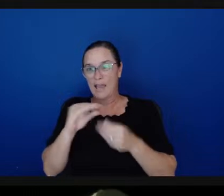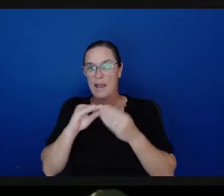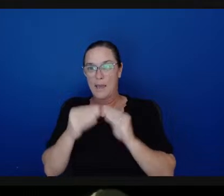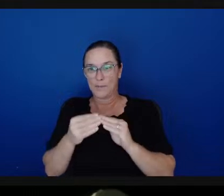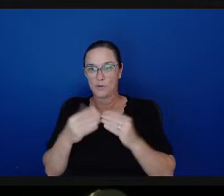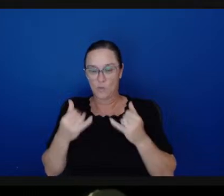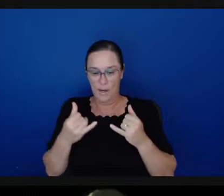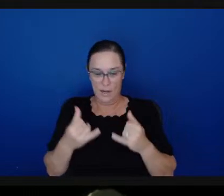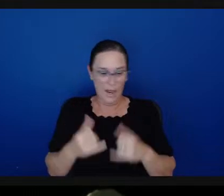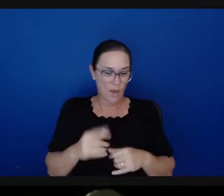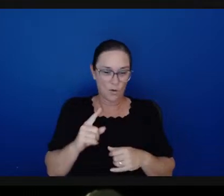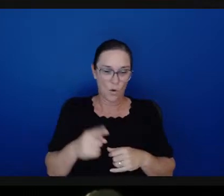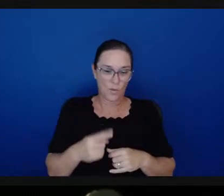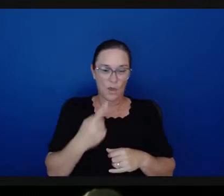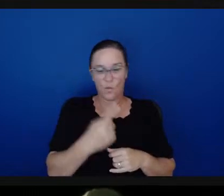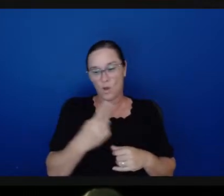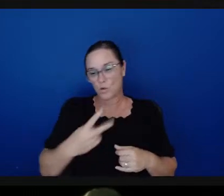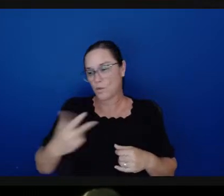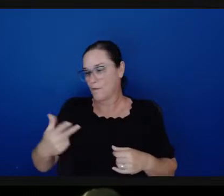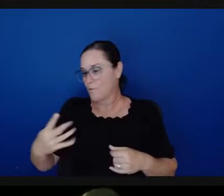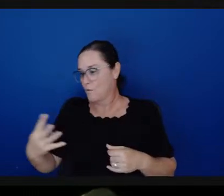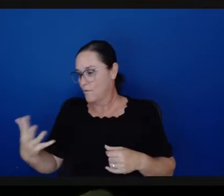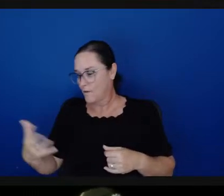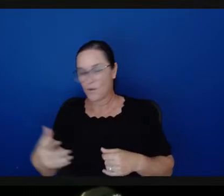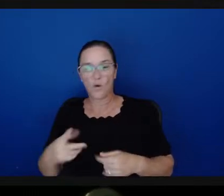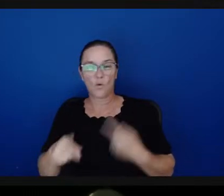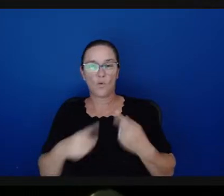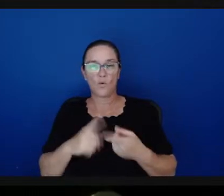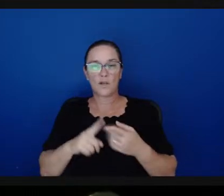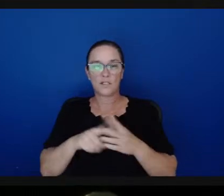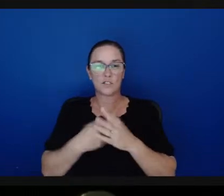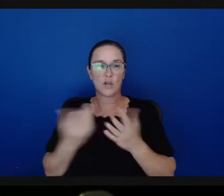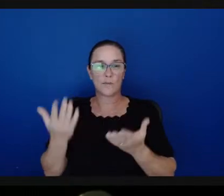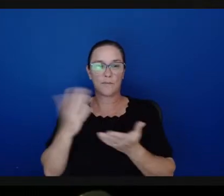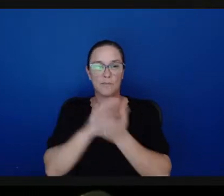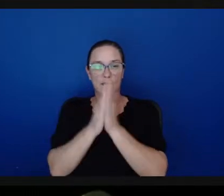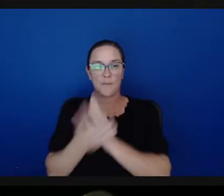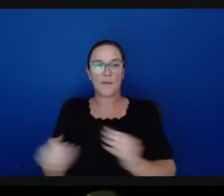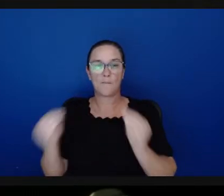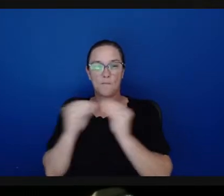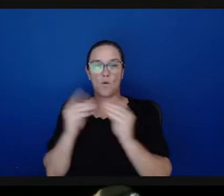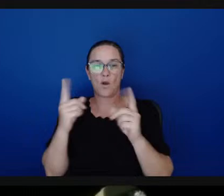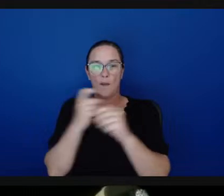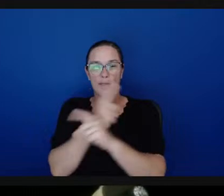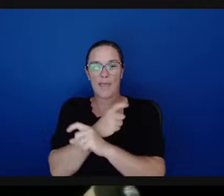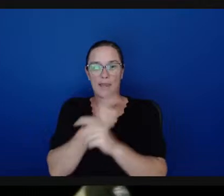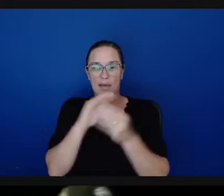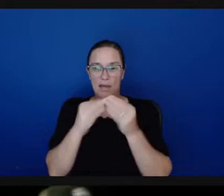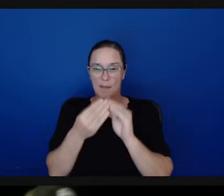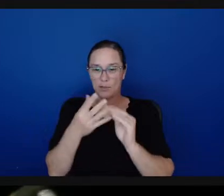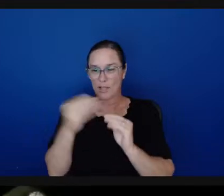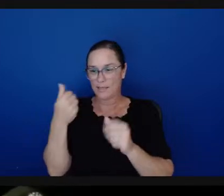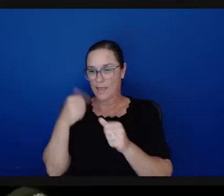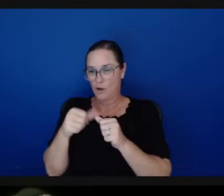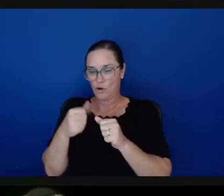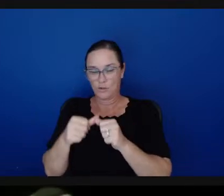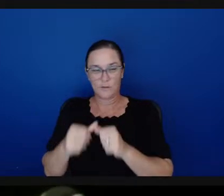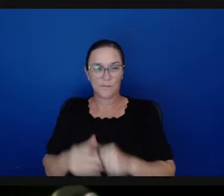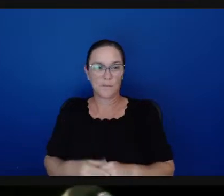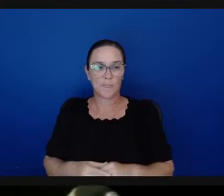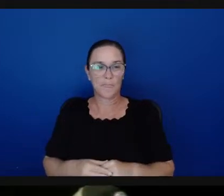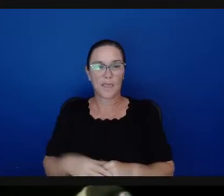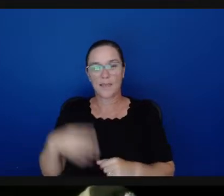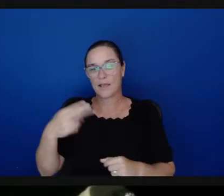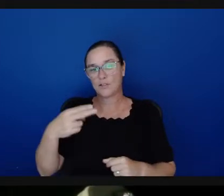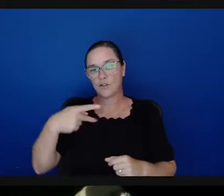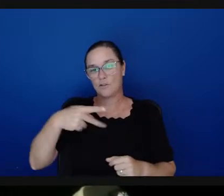3, 4, 5. When does it start getting more complex type of thing? Yeah, so it's the history of Pu'u'o is